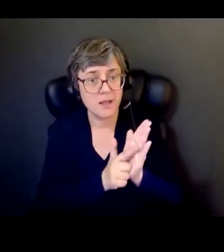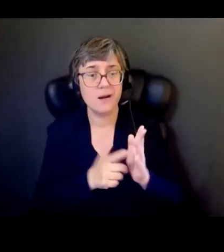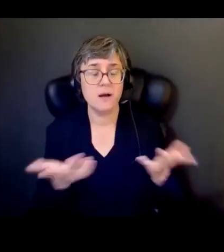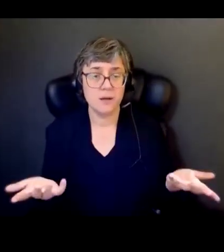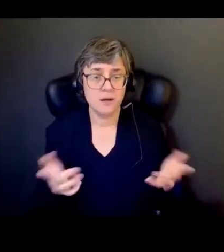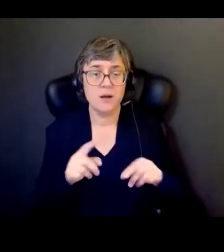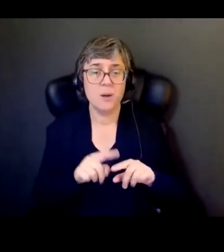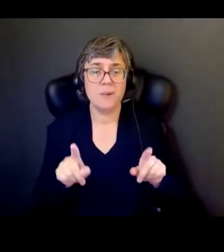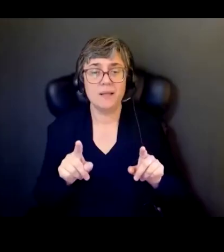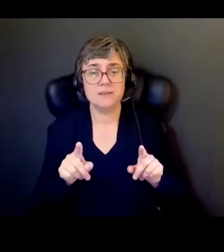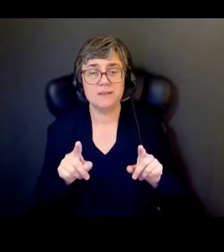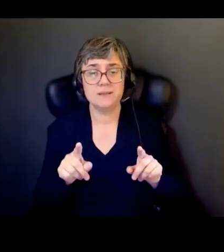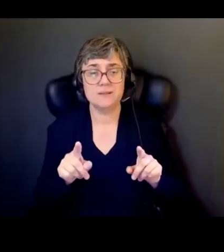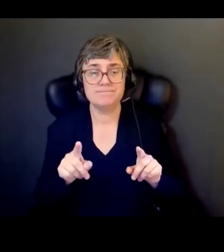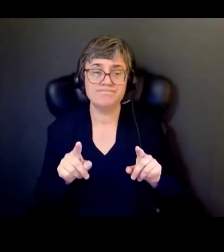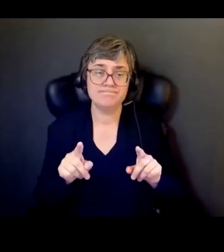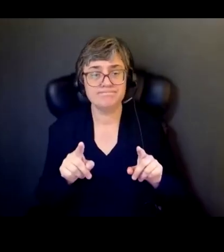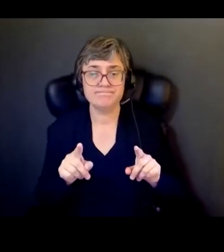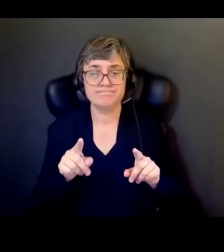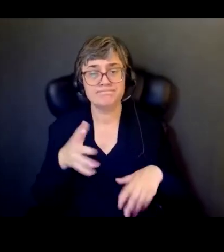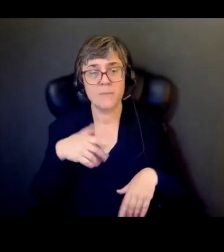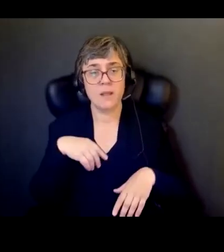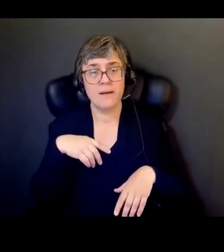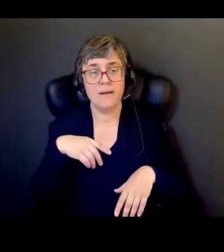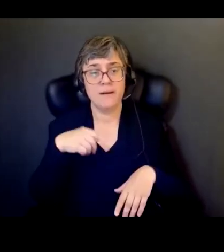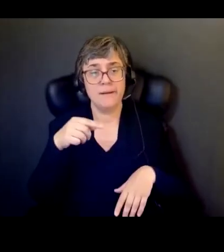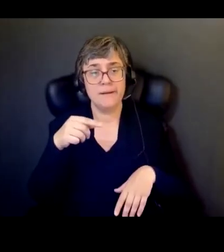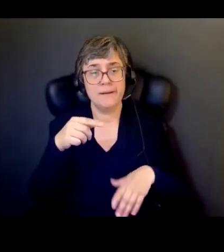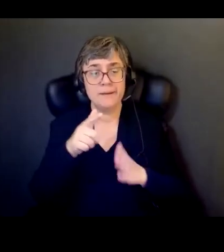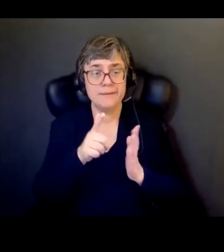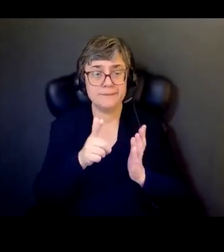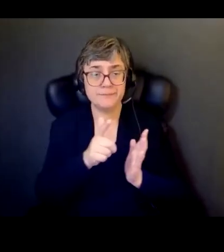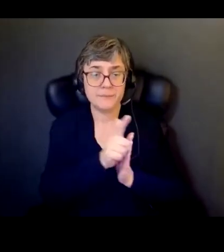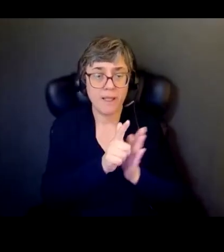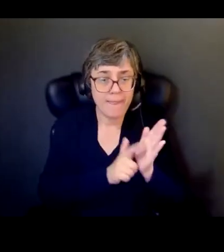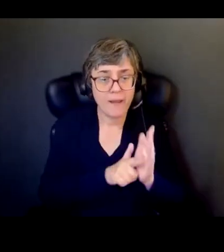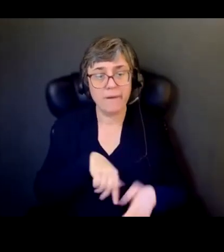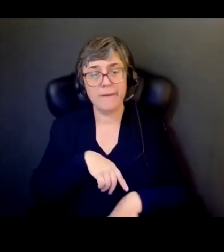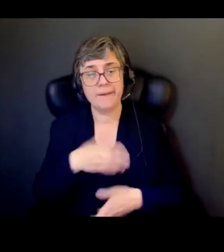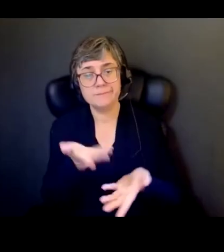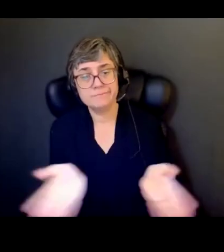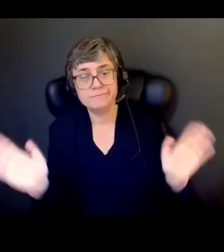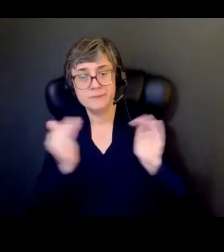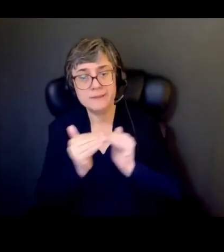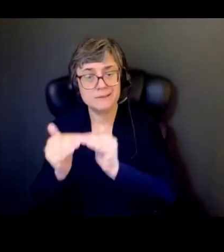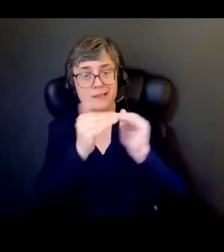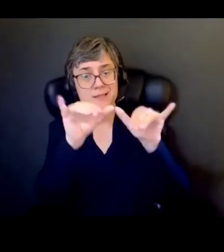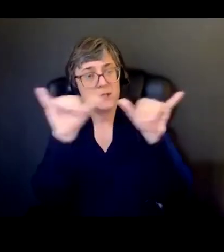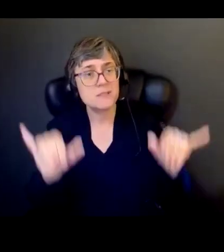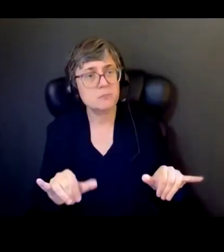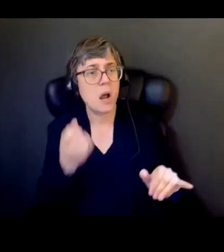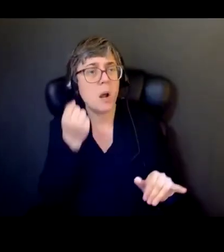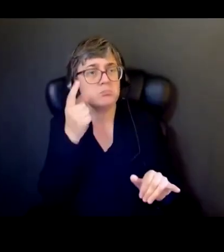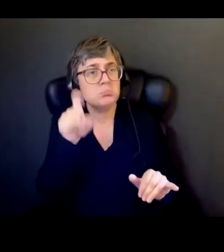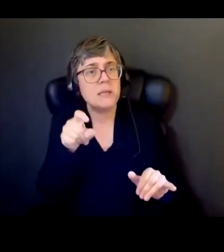already a 2-year delay for the offense as it relates to intimate partners. So in other